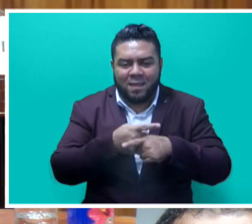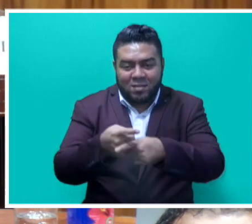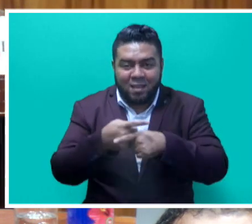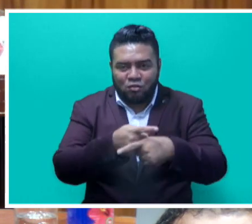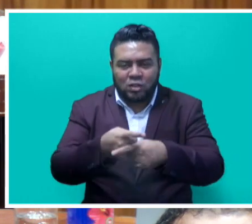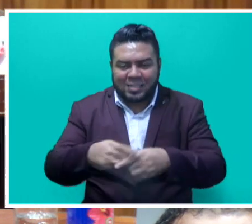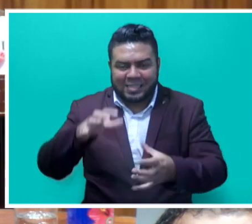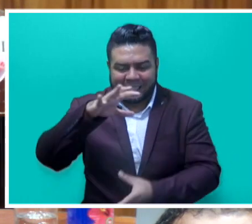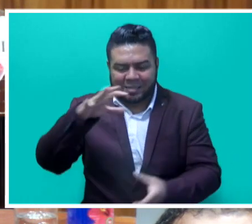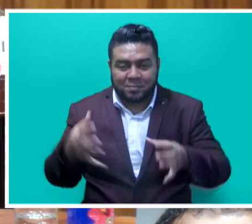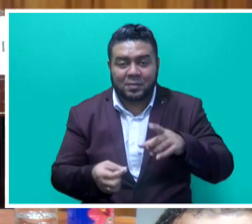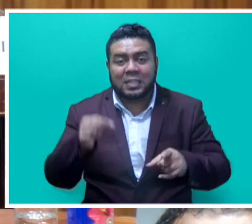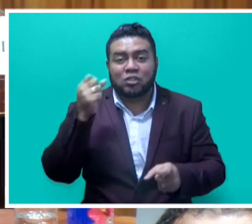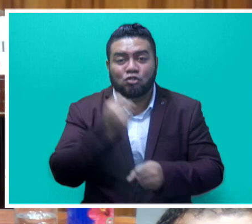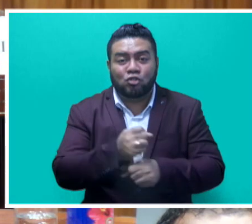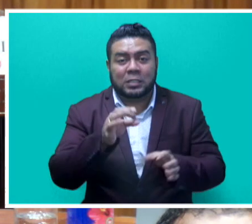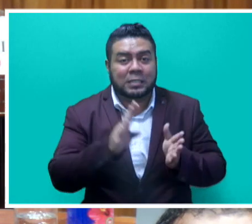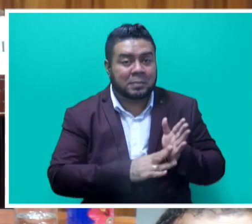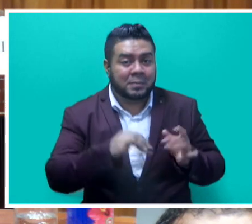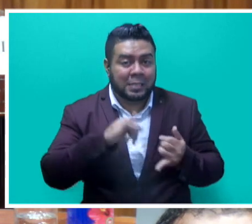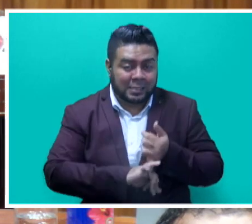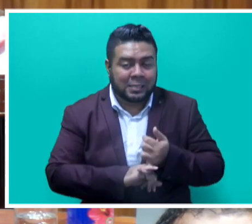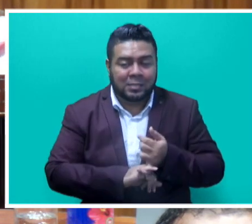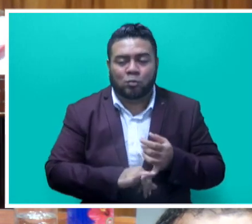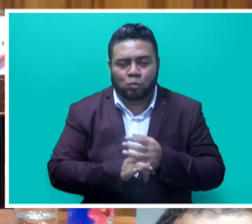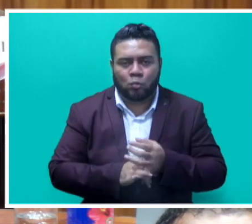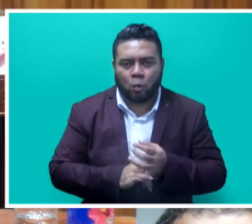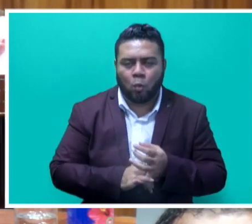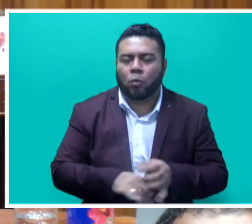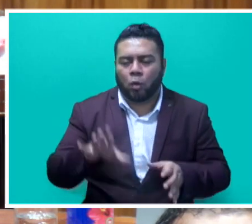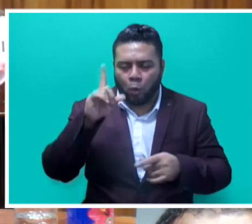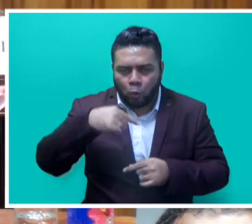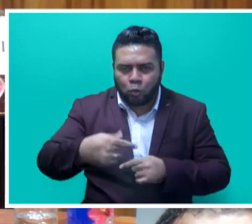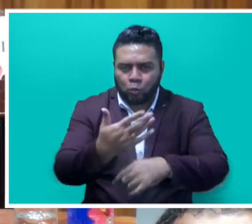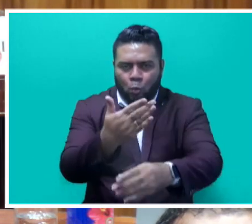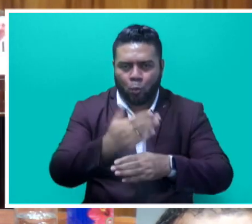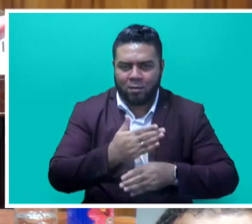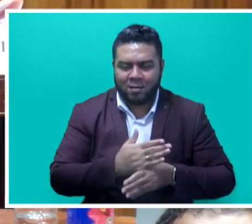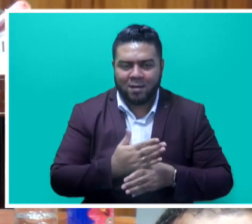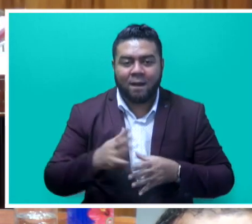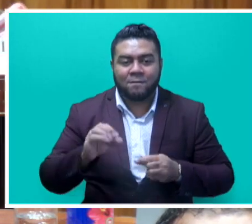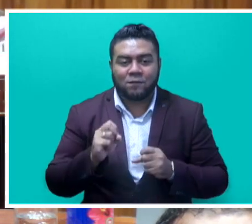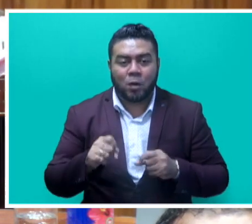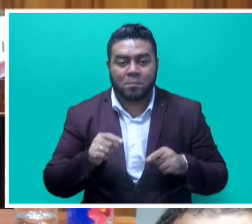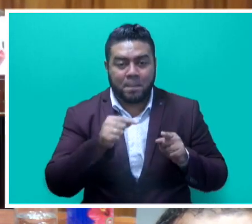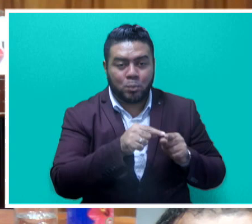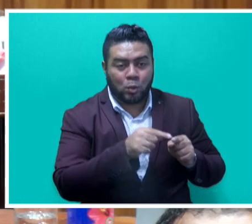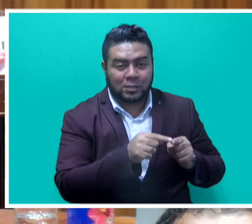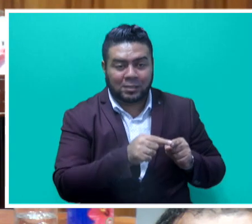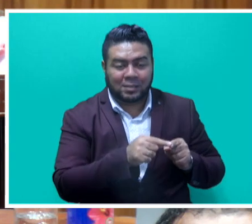system, or GNSS, and they continue to operate from reference